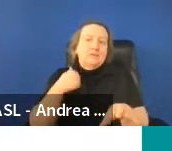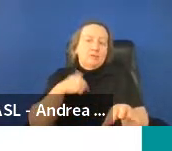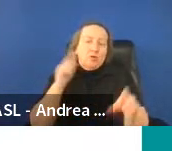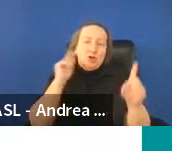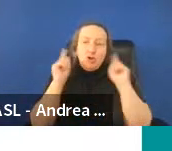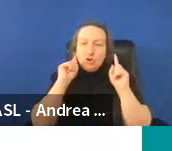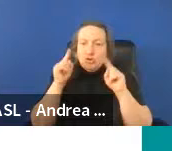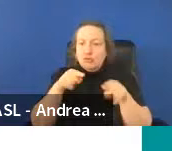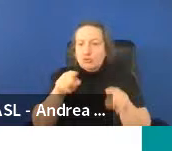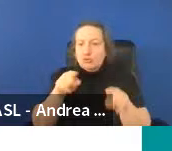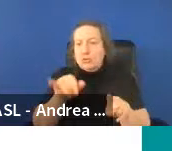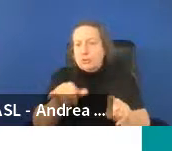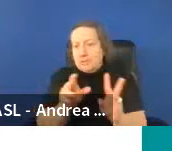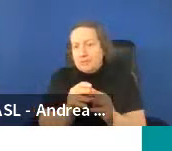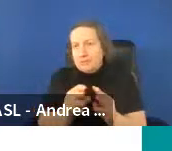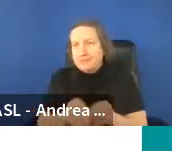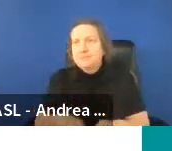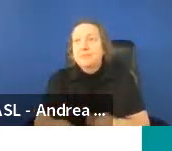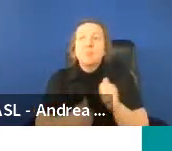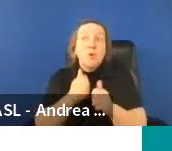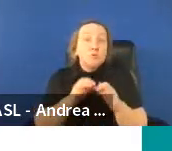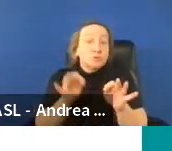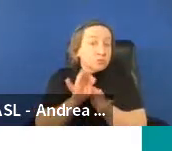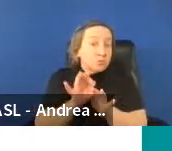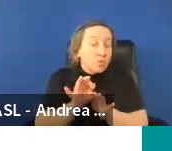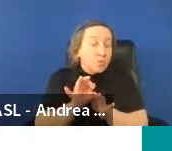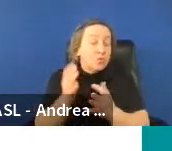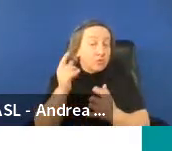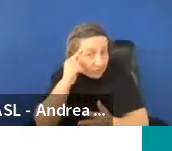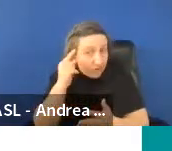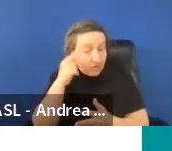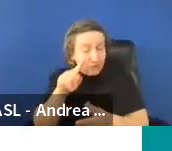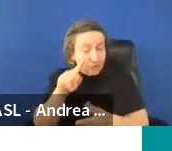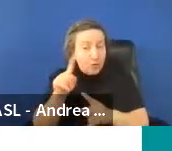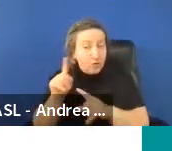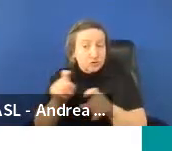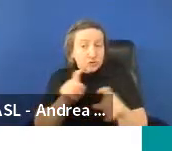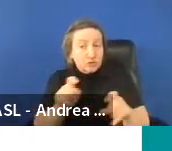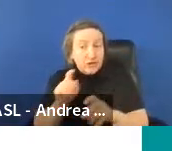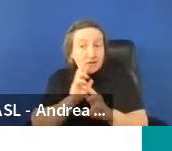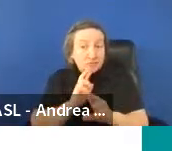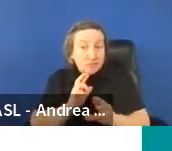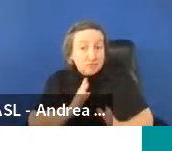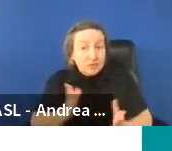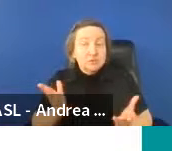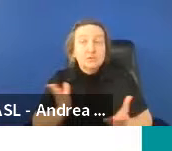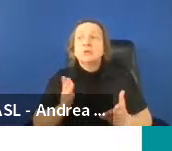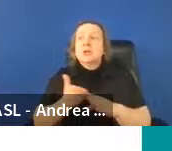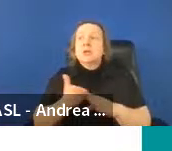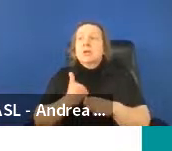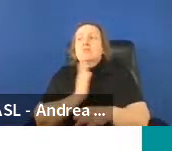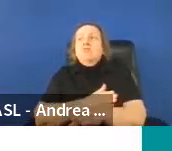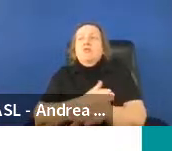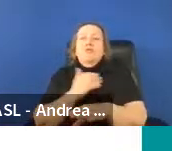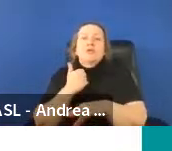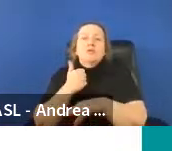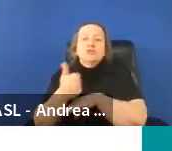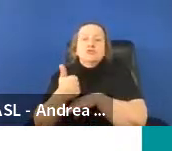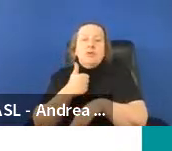those. So most important consideration for survey respondents is improved travel times for vehicles and